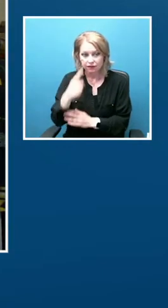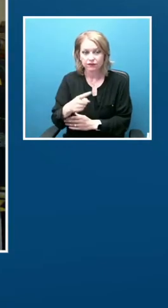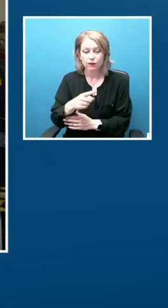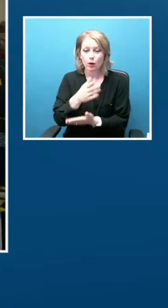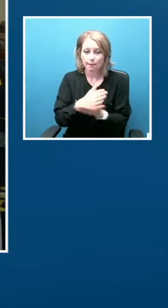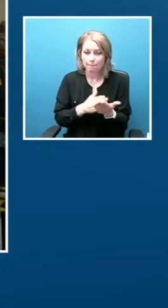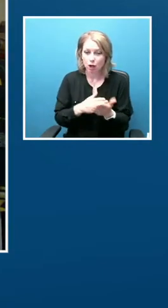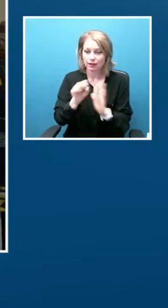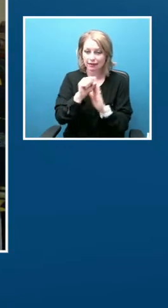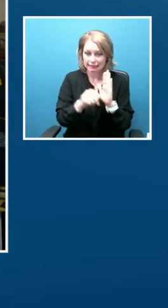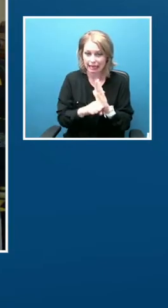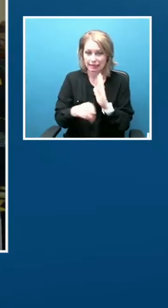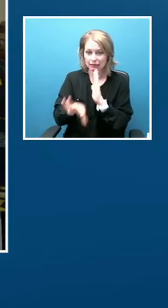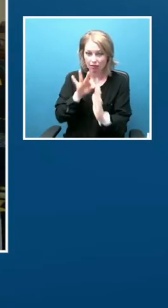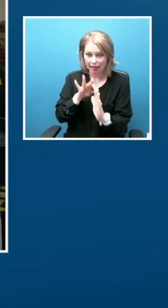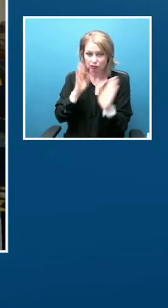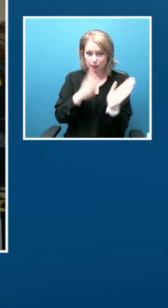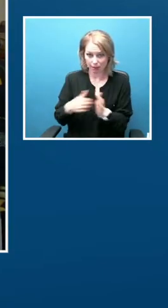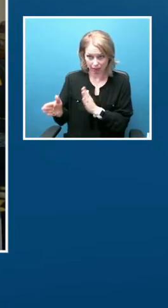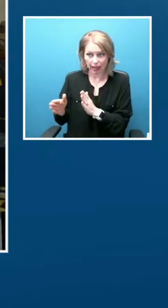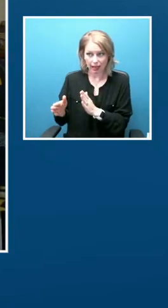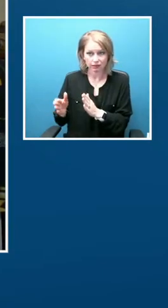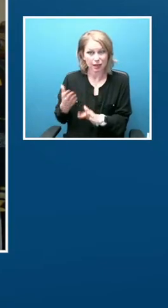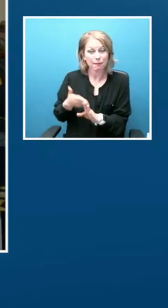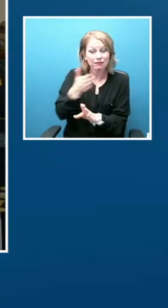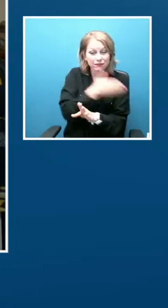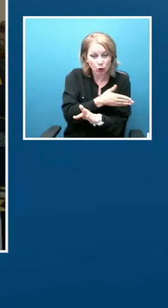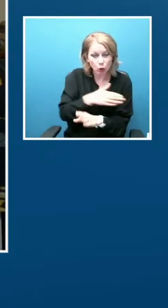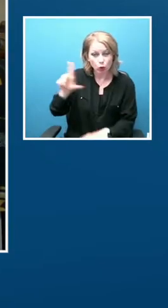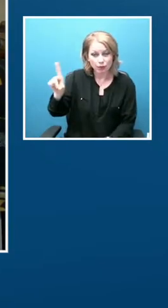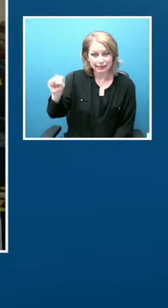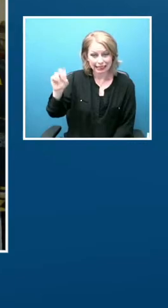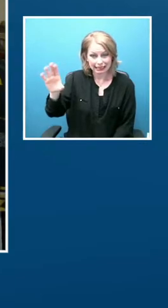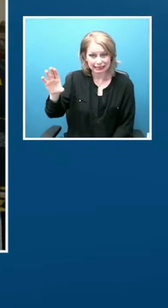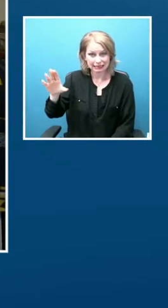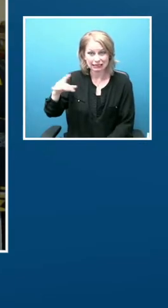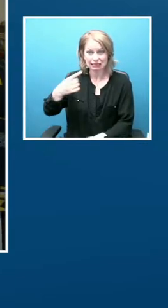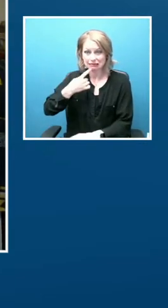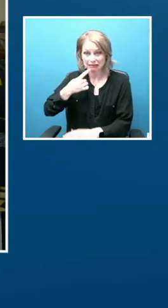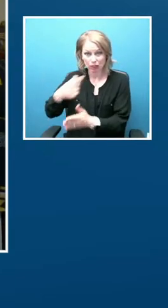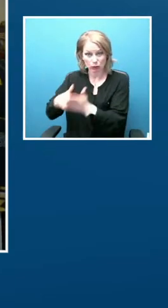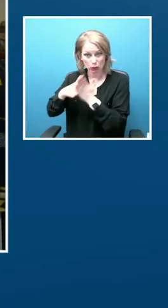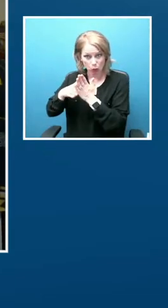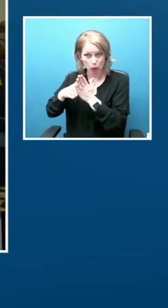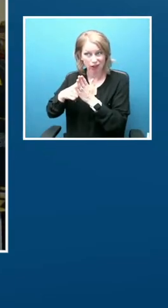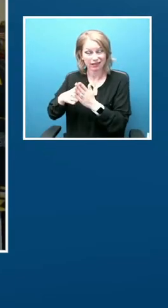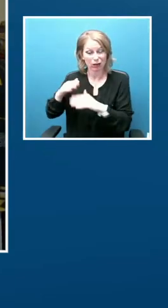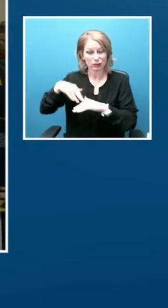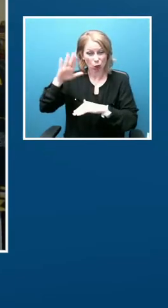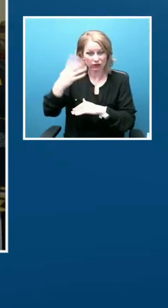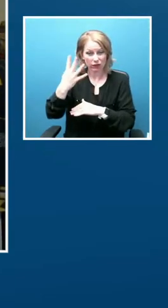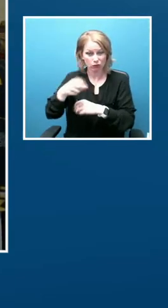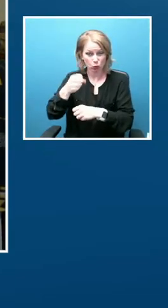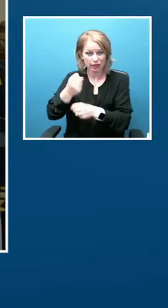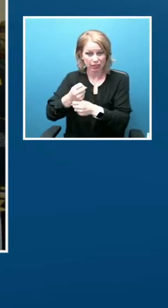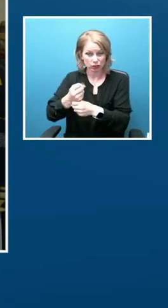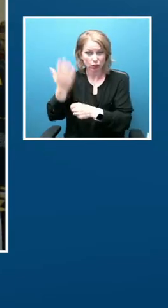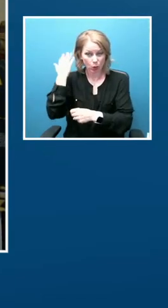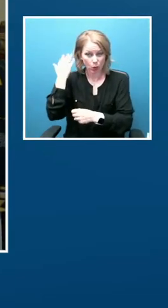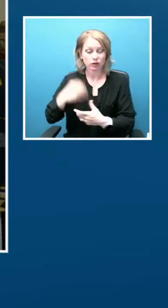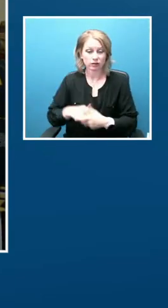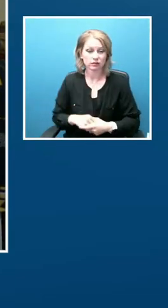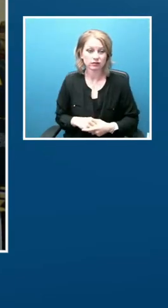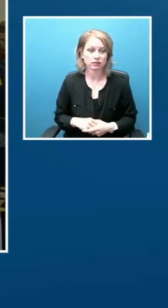since the DNC began to require them over 40 years ago. So the question before you is a simple